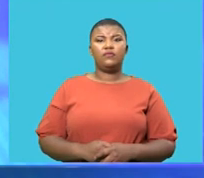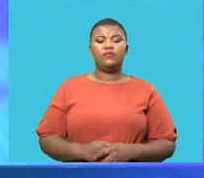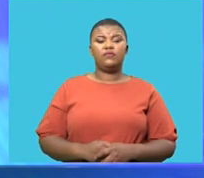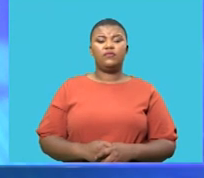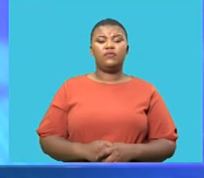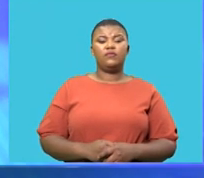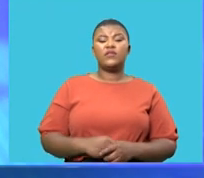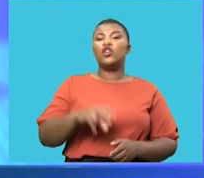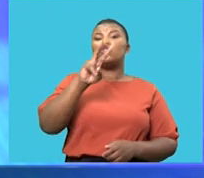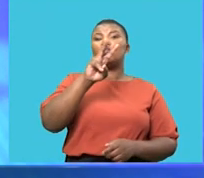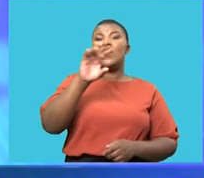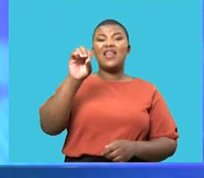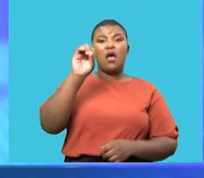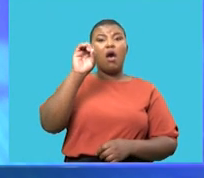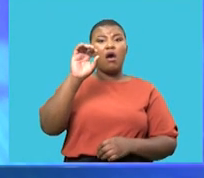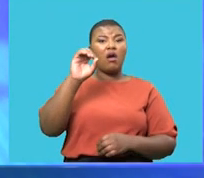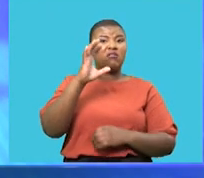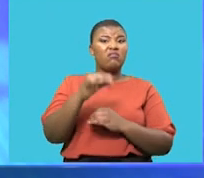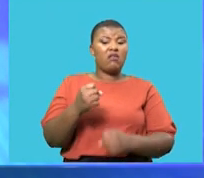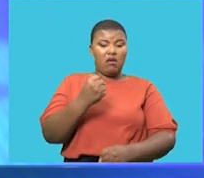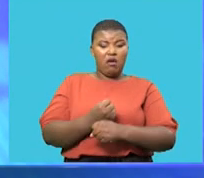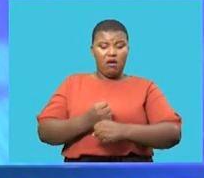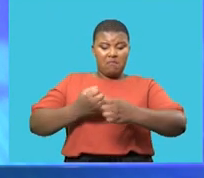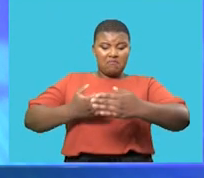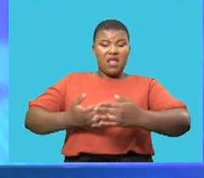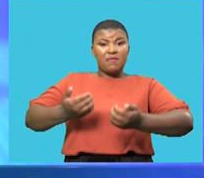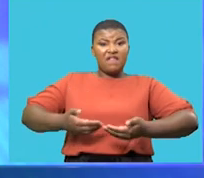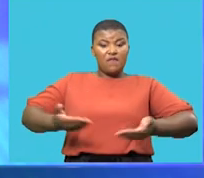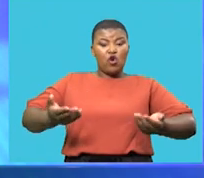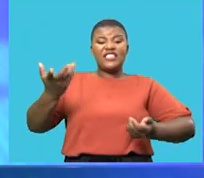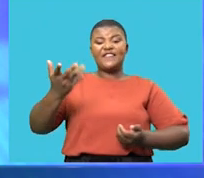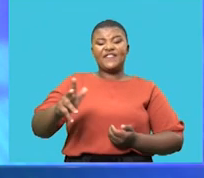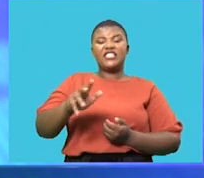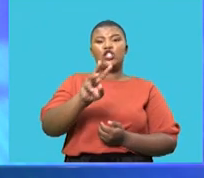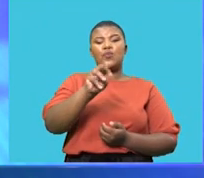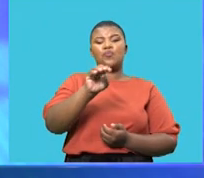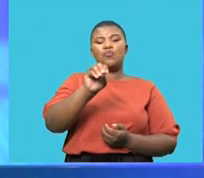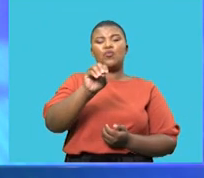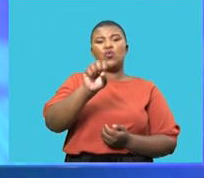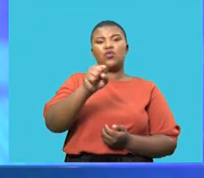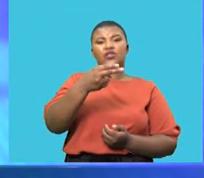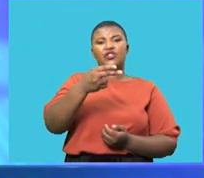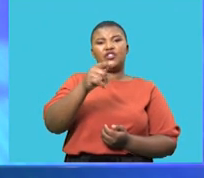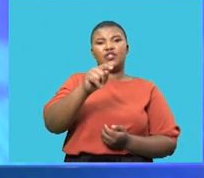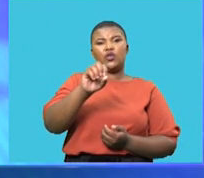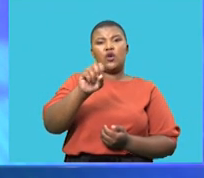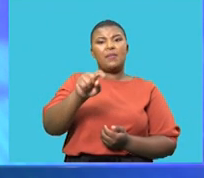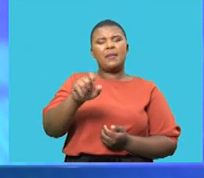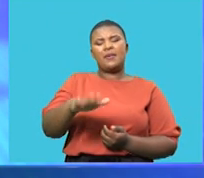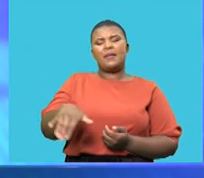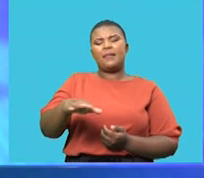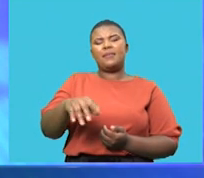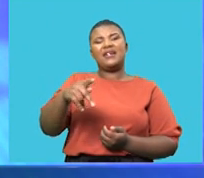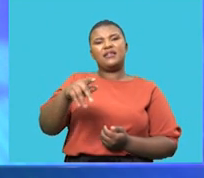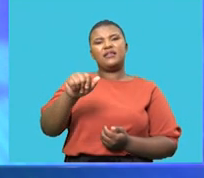The 20th edition of the Moshito Music Conference and Exhibition has been officially launched in an event held in Parktown this morning. The exhibition is an event